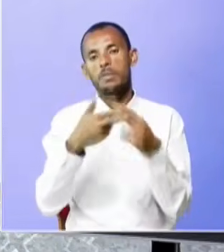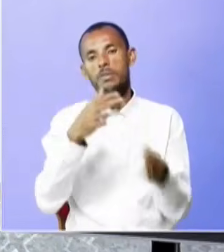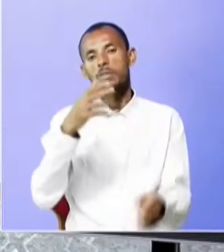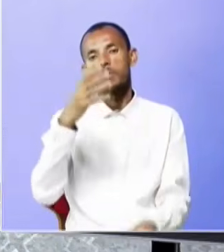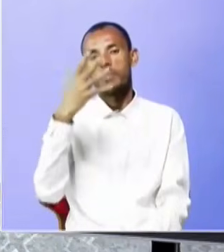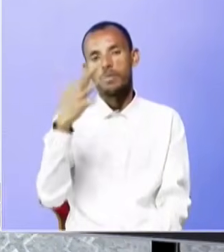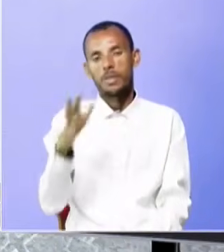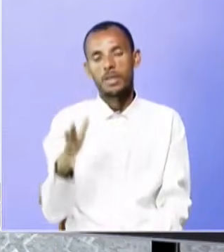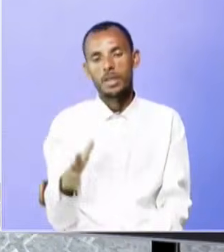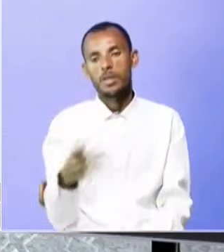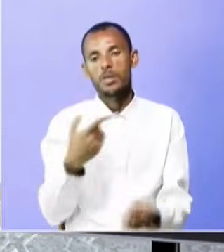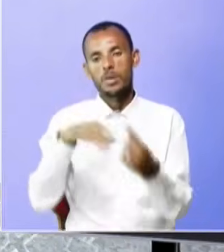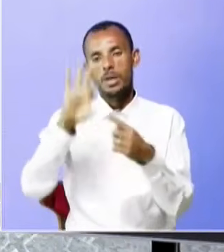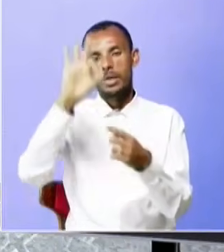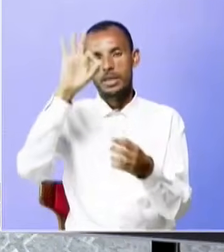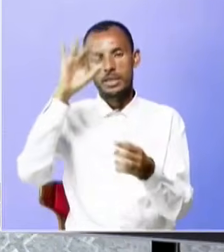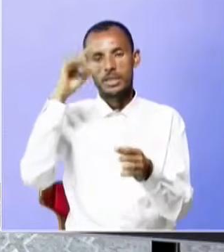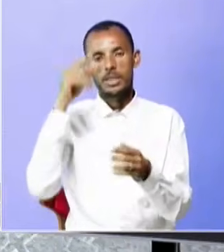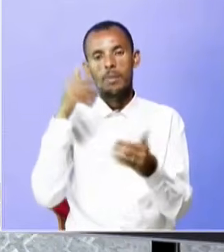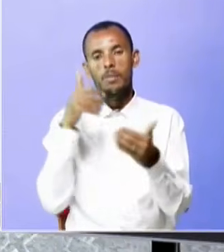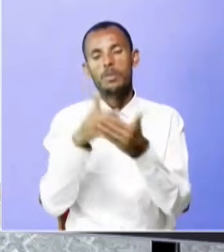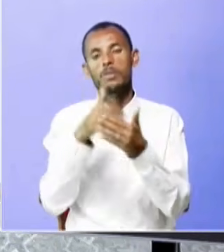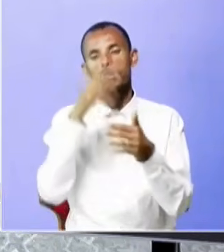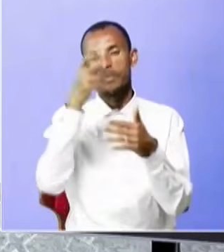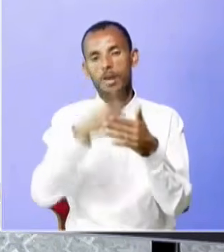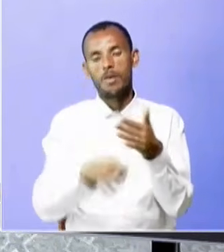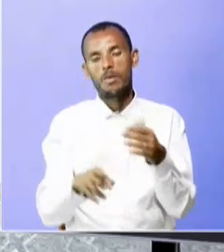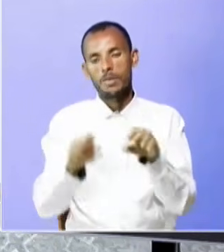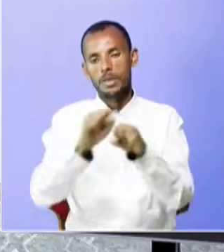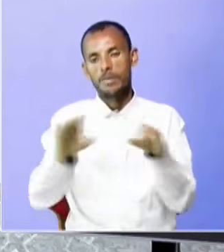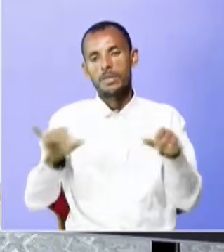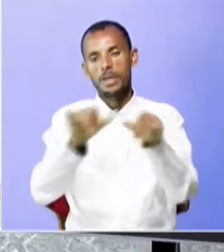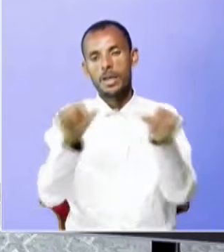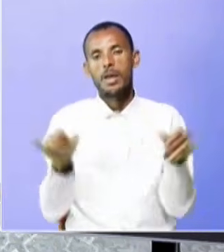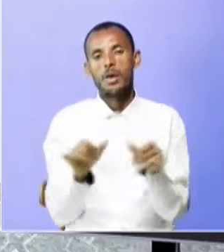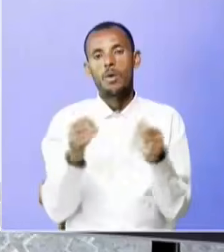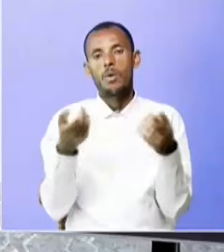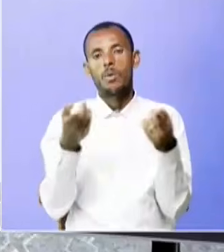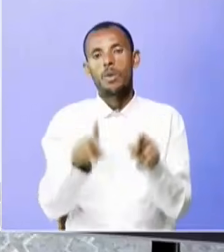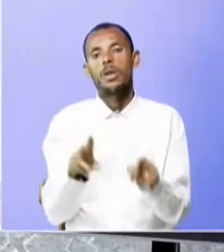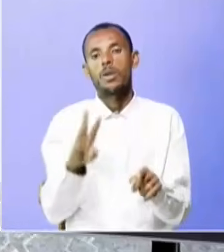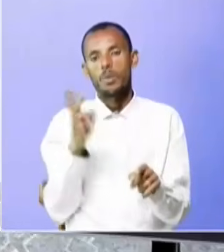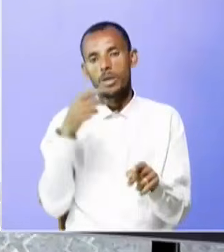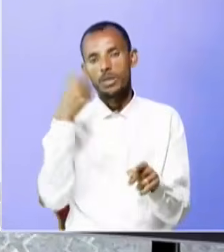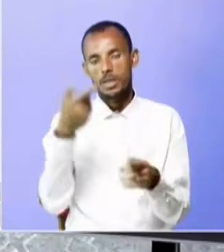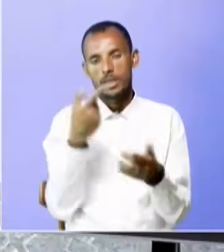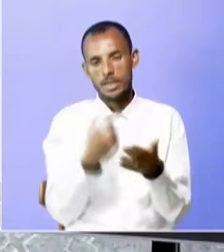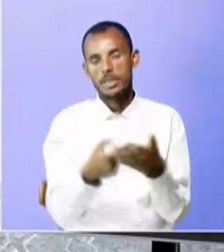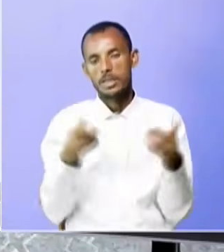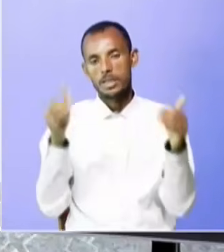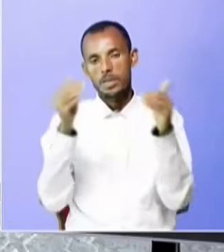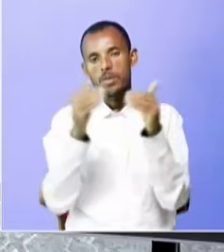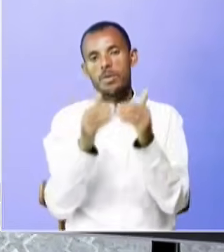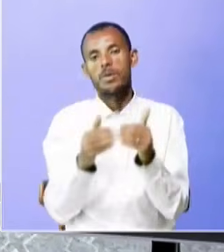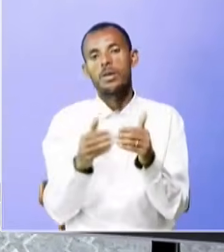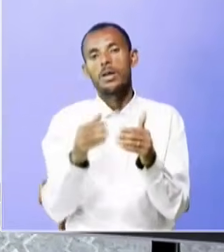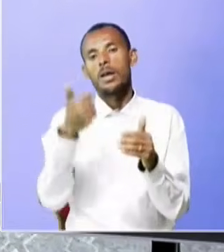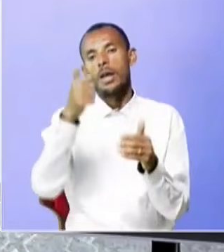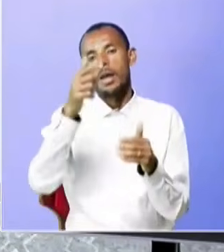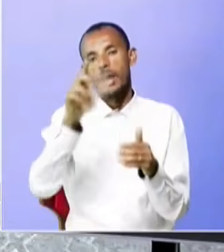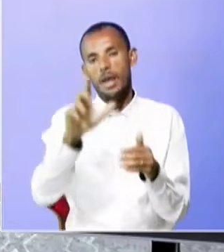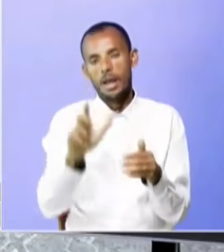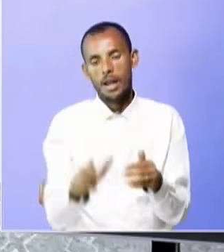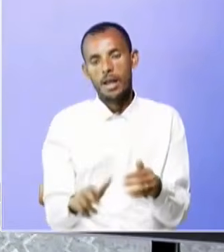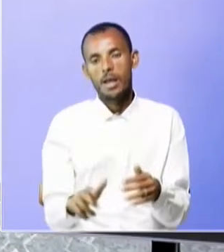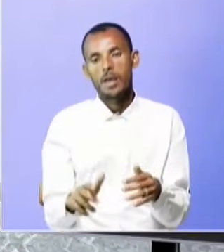the approximate value of the lateral surface area. Whenever we say this much is the lateral surface